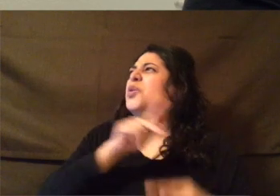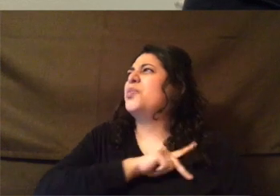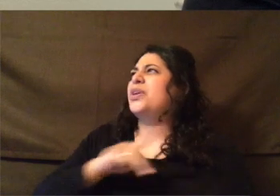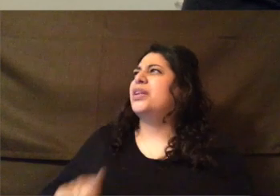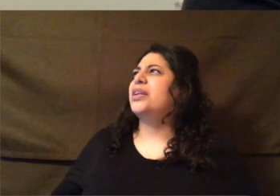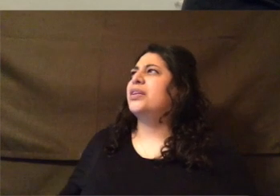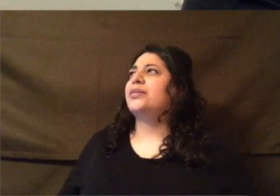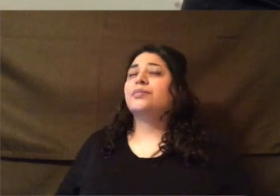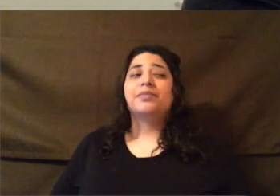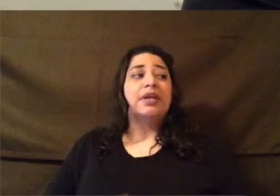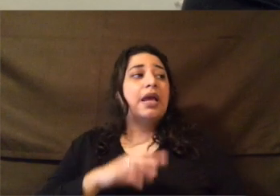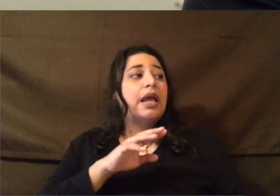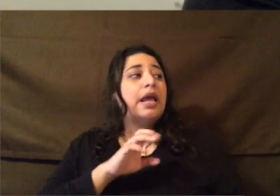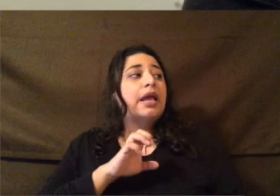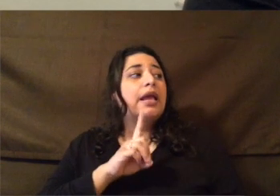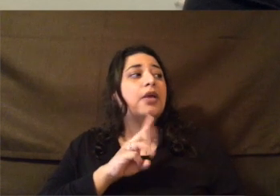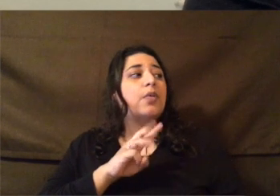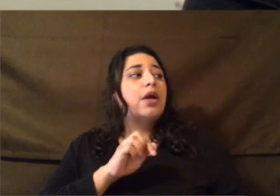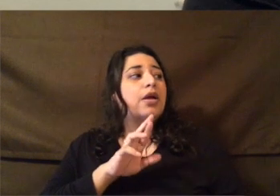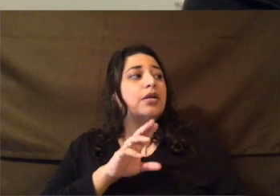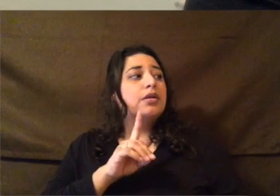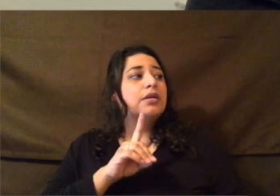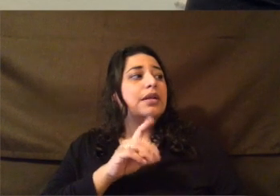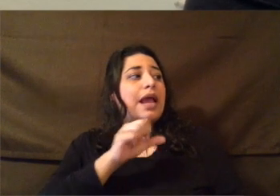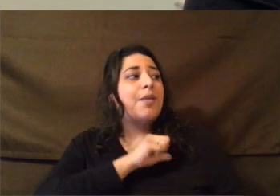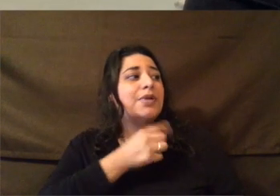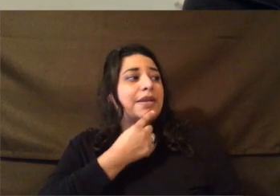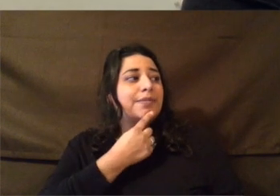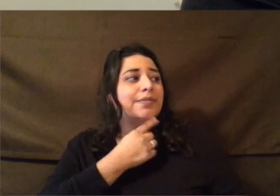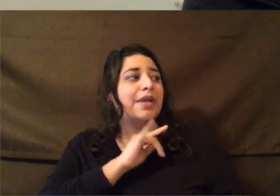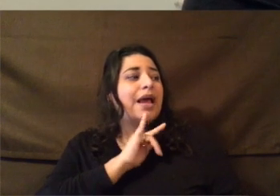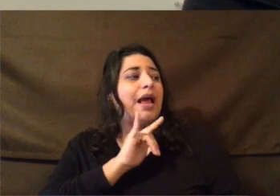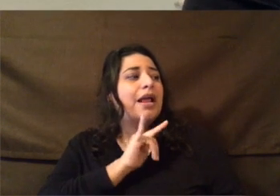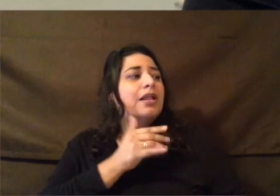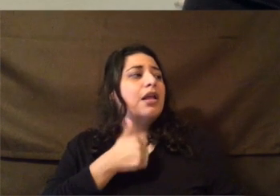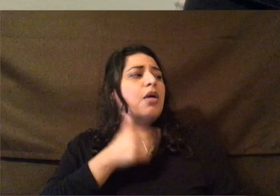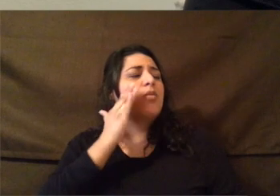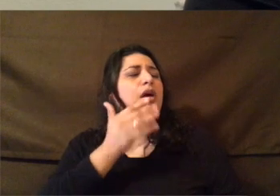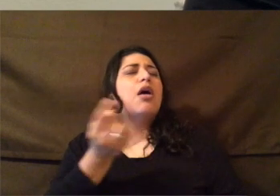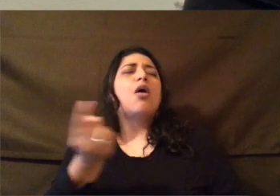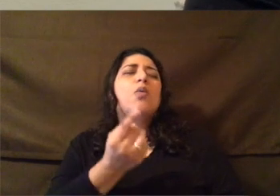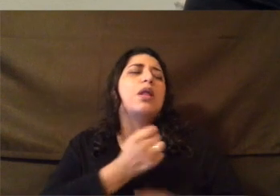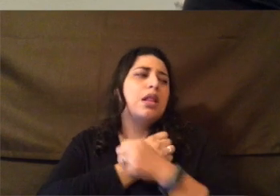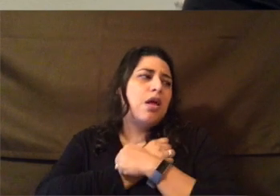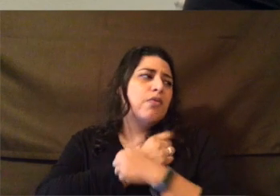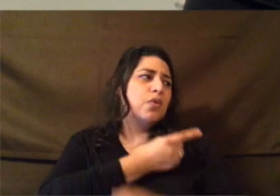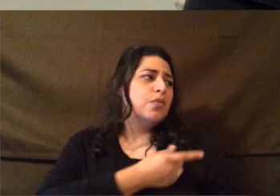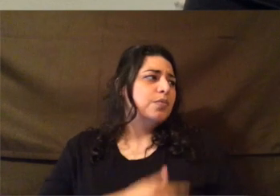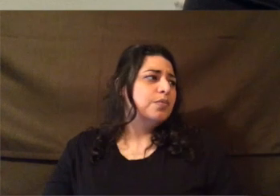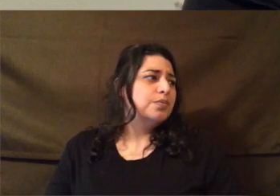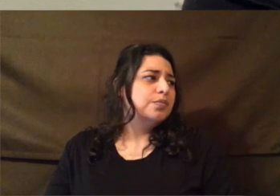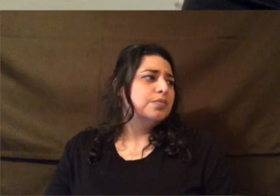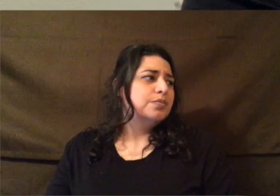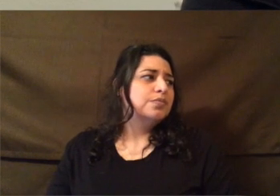fate. "Edward," said Abilene, "I love you. I don't care how old I get, I will always love